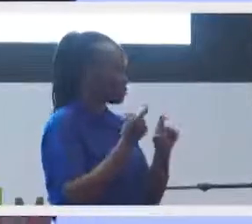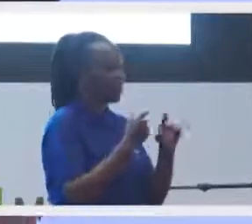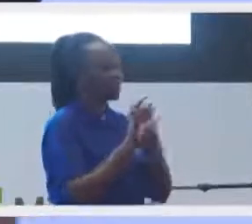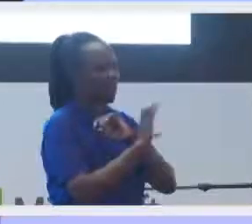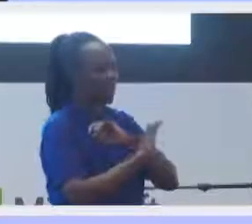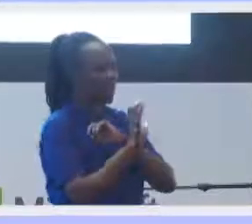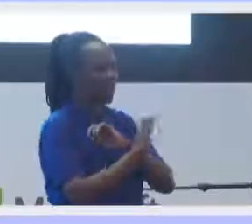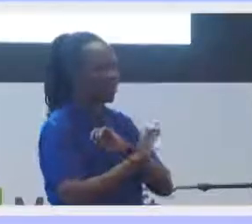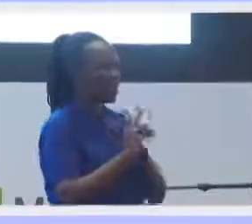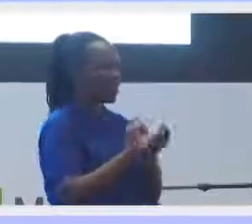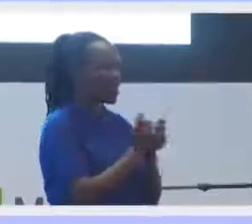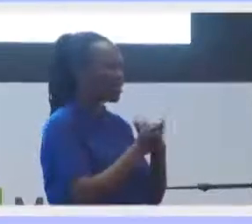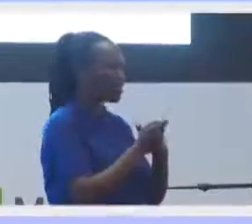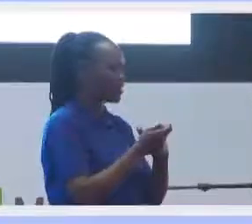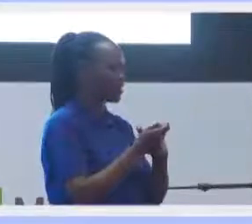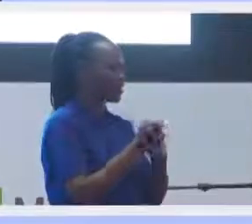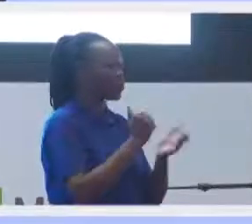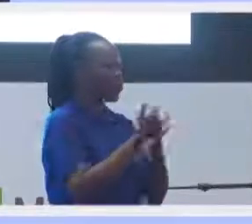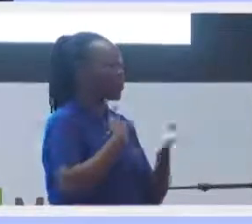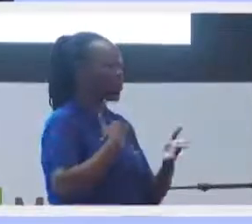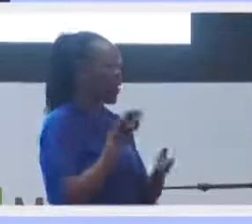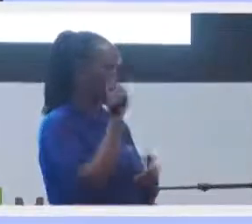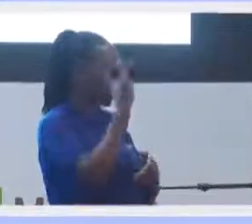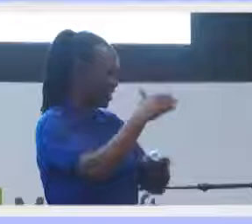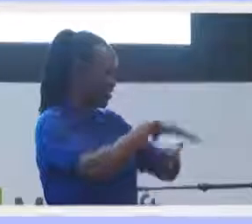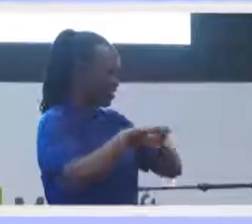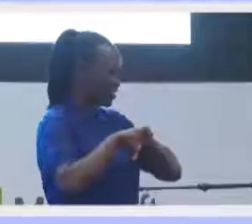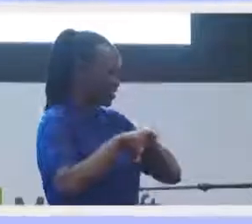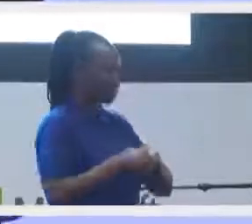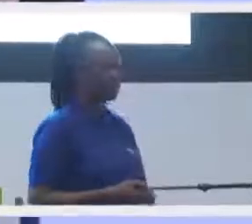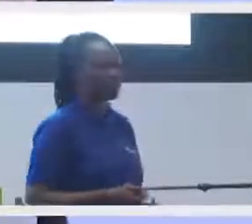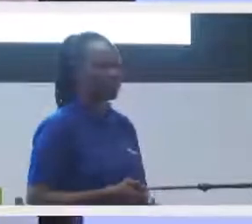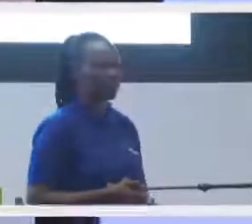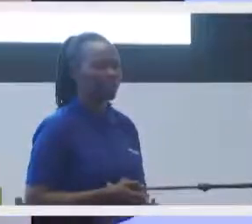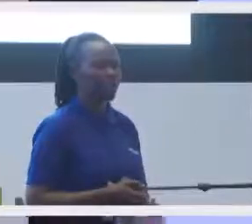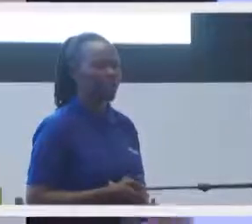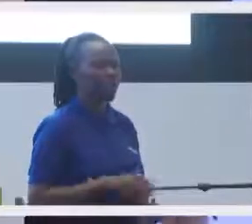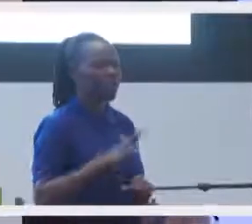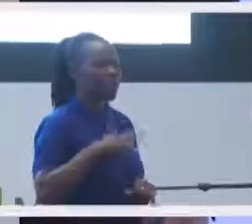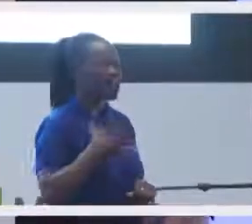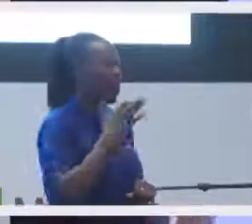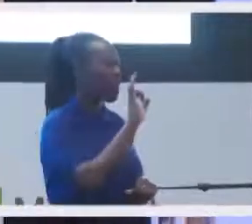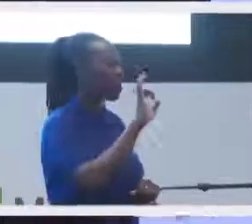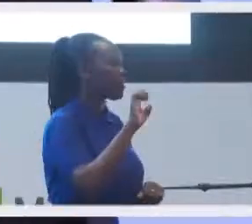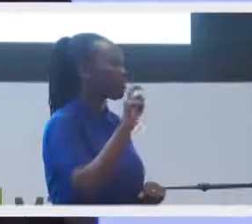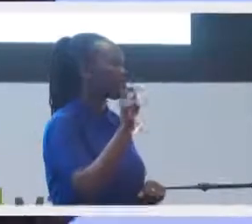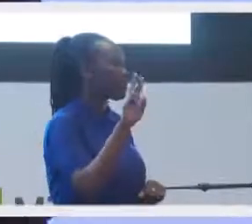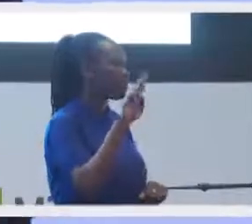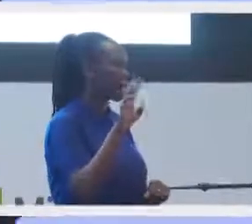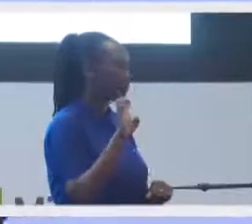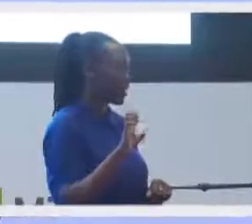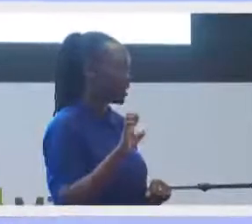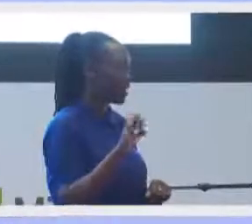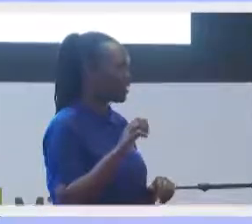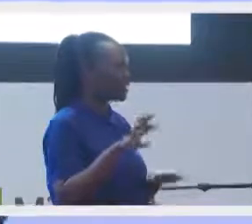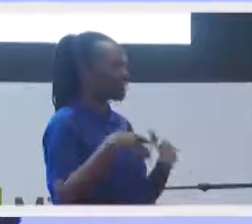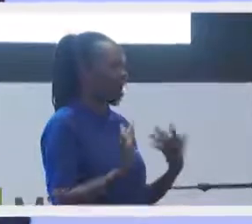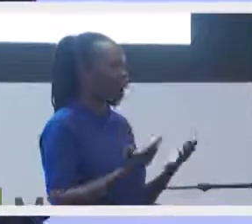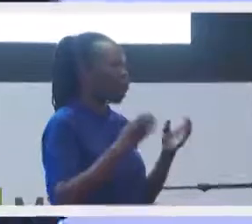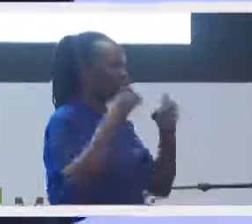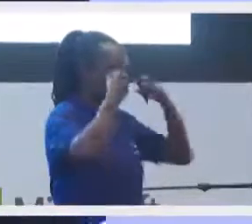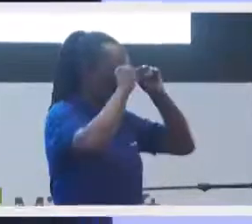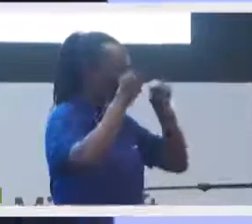and Translate helps me to understand them in English. And my favorite feature is how Google remembers my passwords